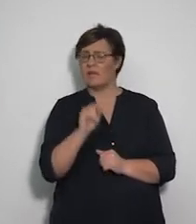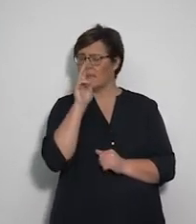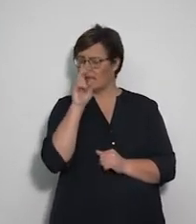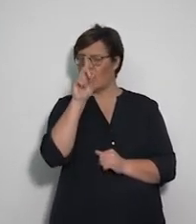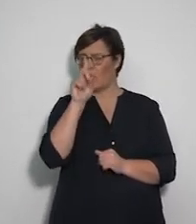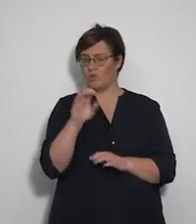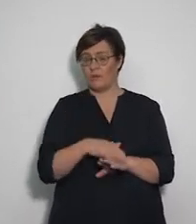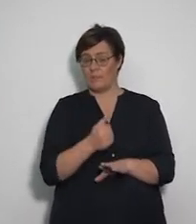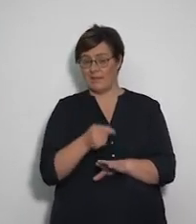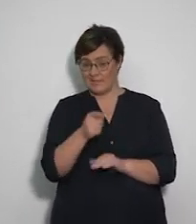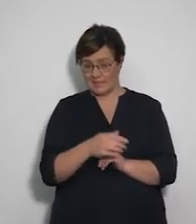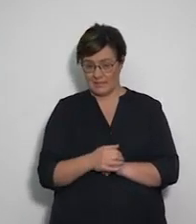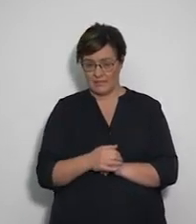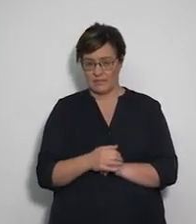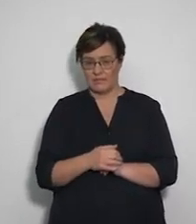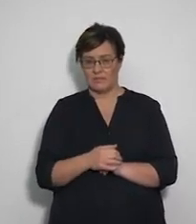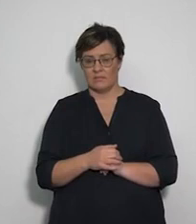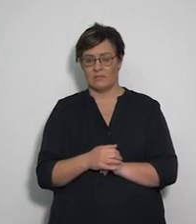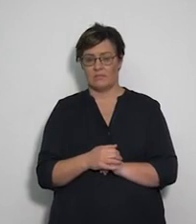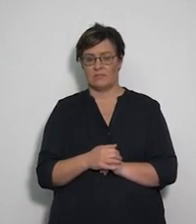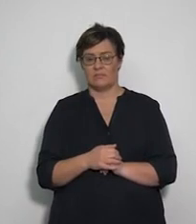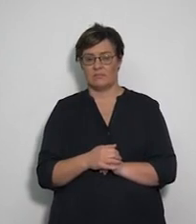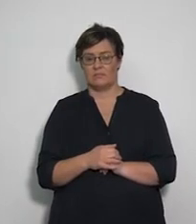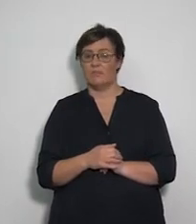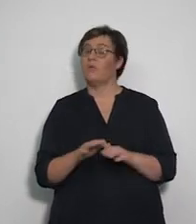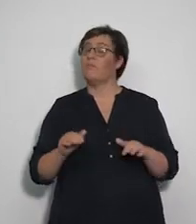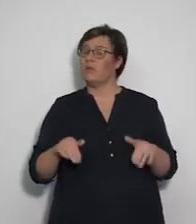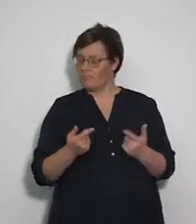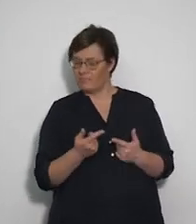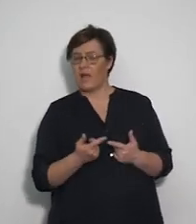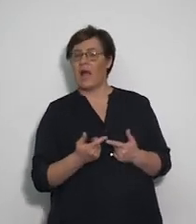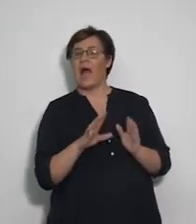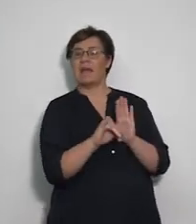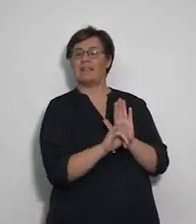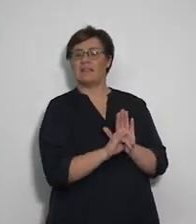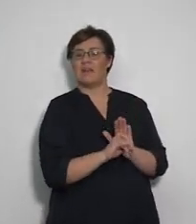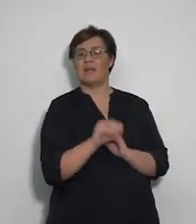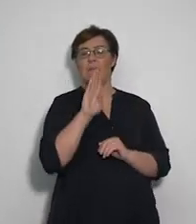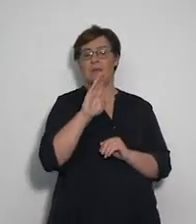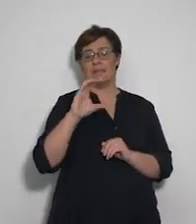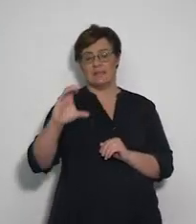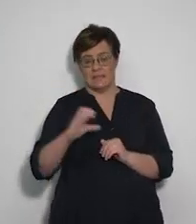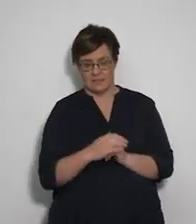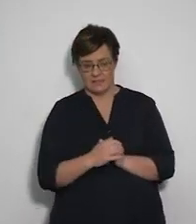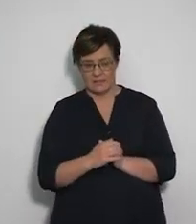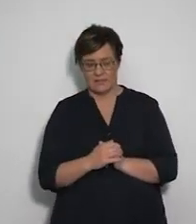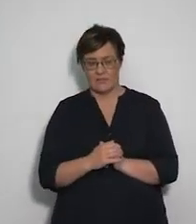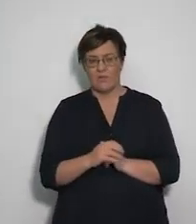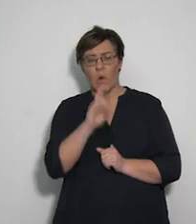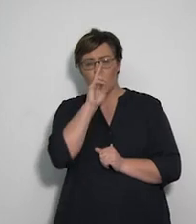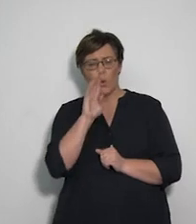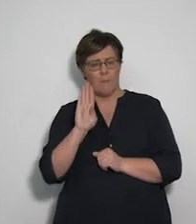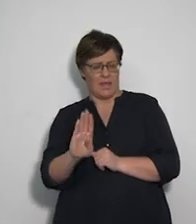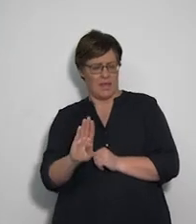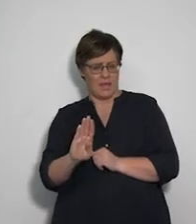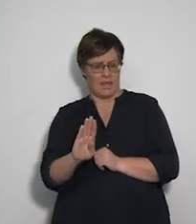of the questions based on this. So as anticipated, identify B and C. So guys, if we look at